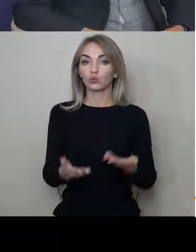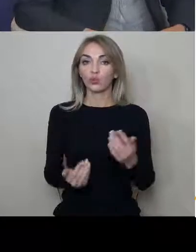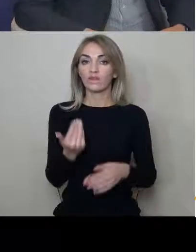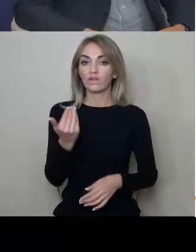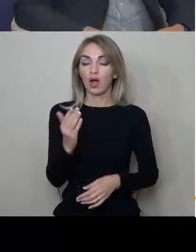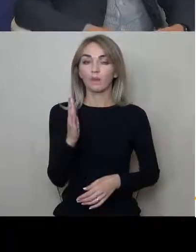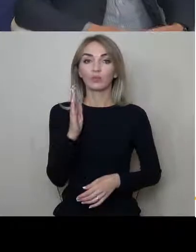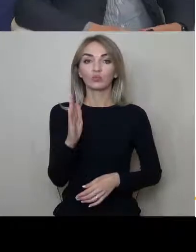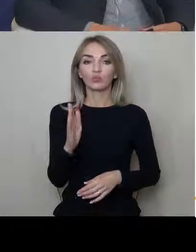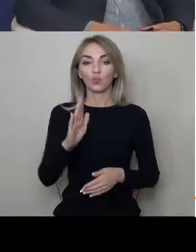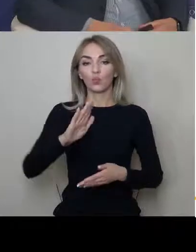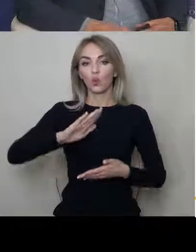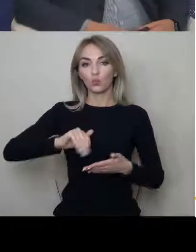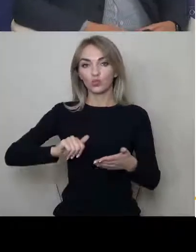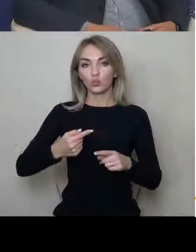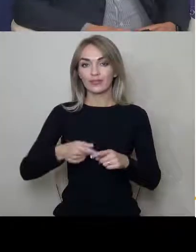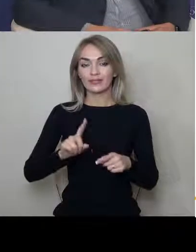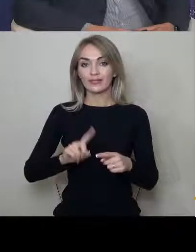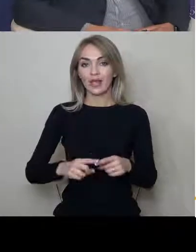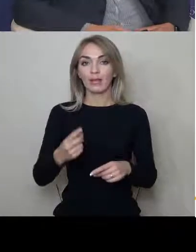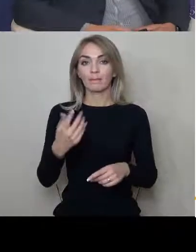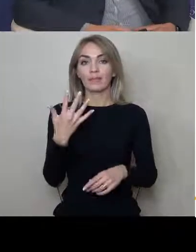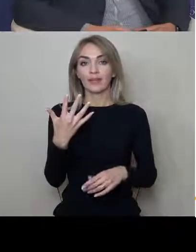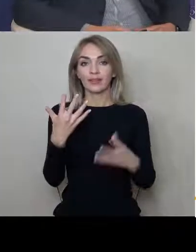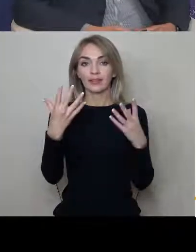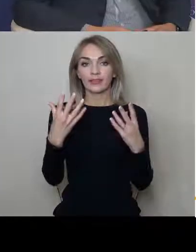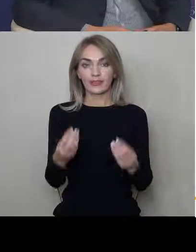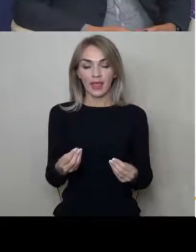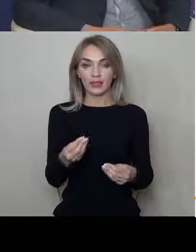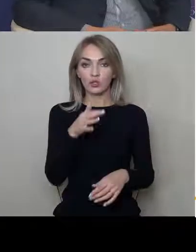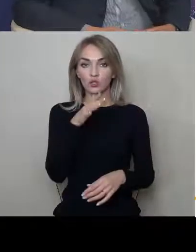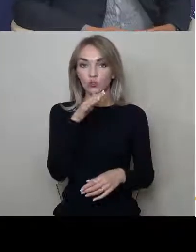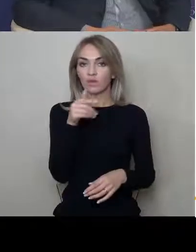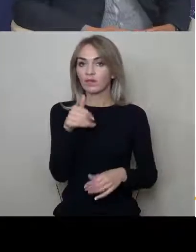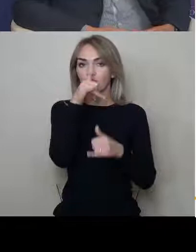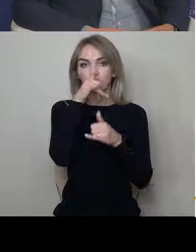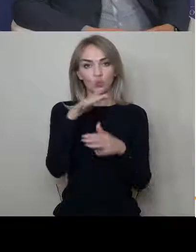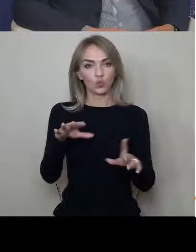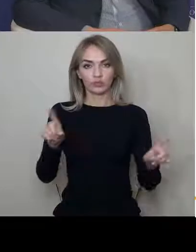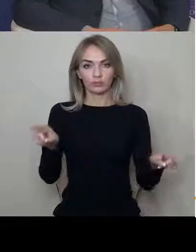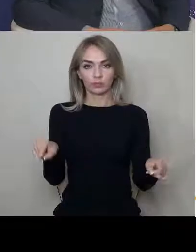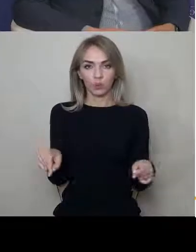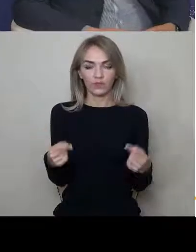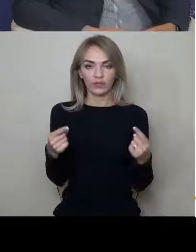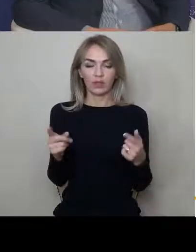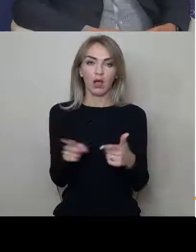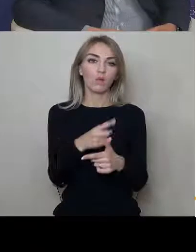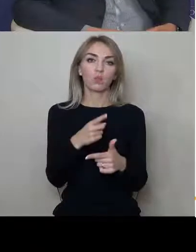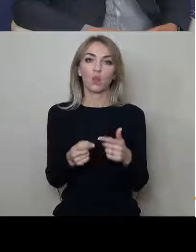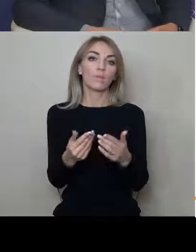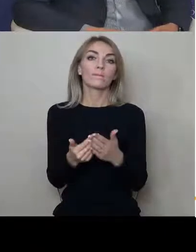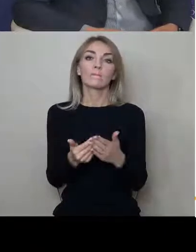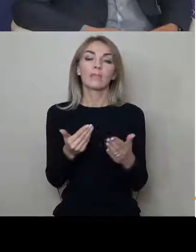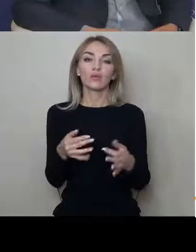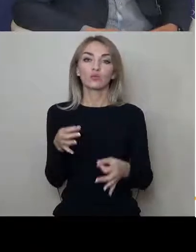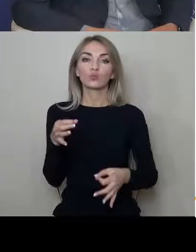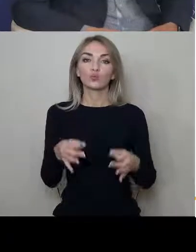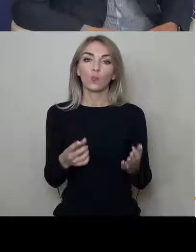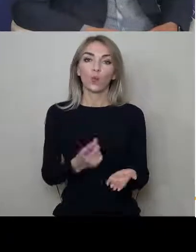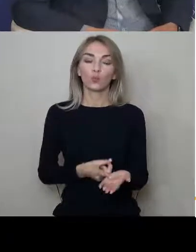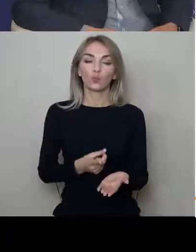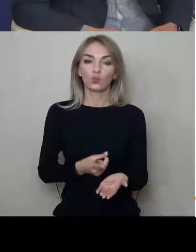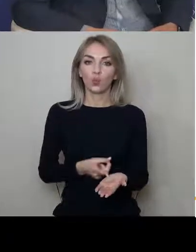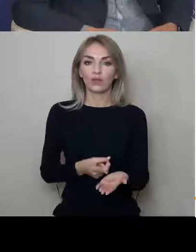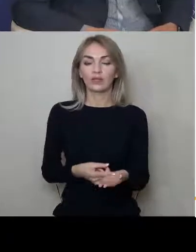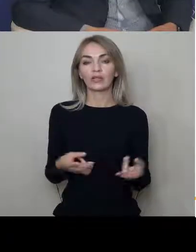renewed. So, in other words, if you miss the 5-day period deadline, you won't be able